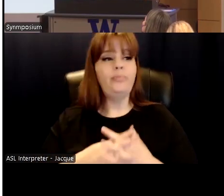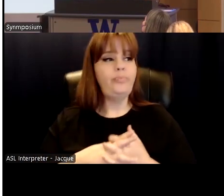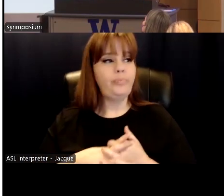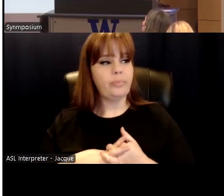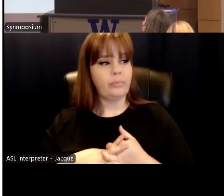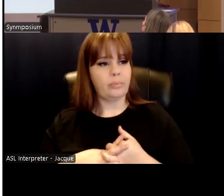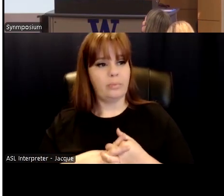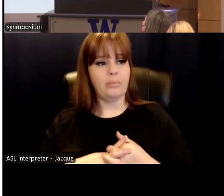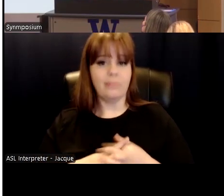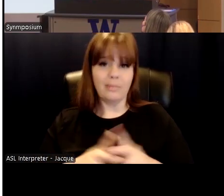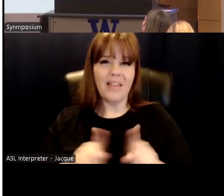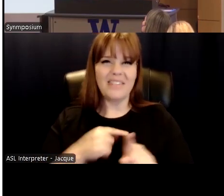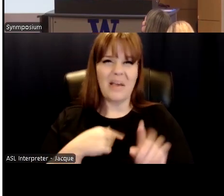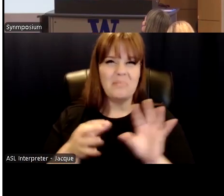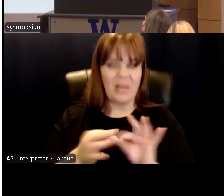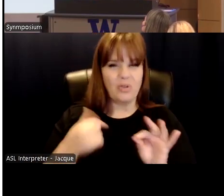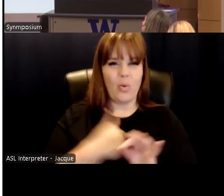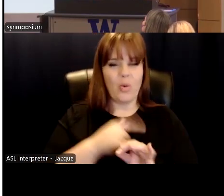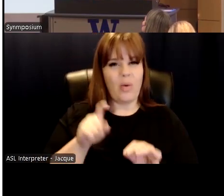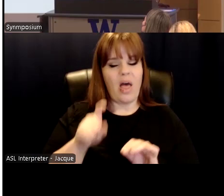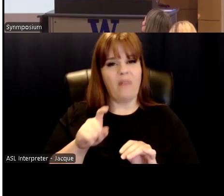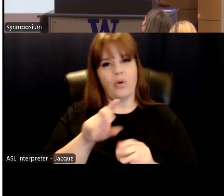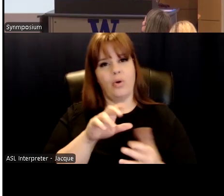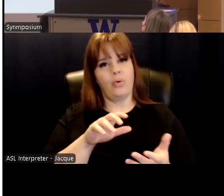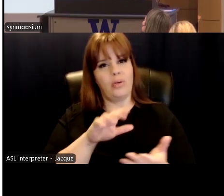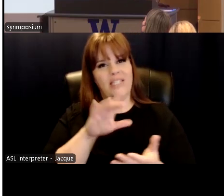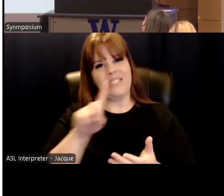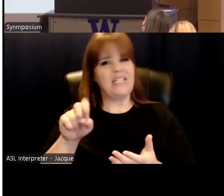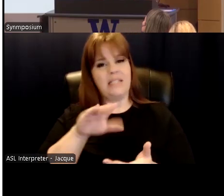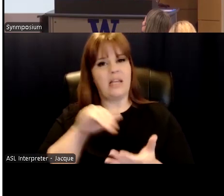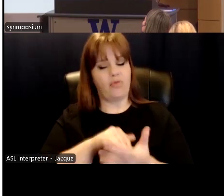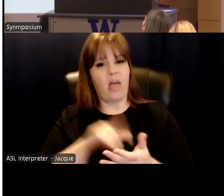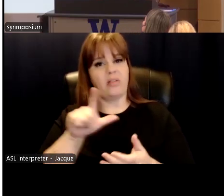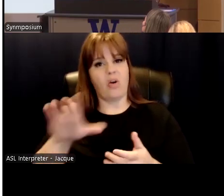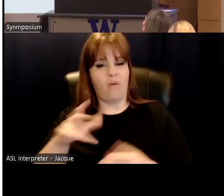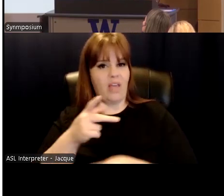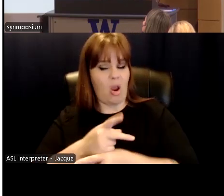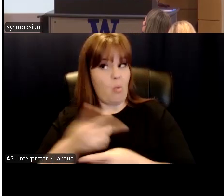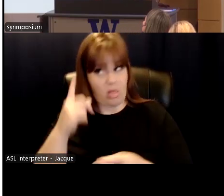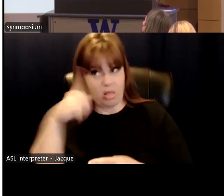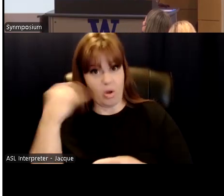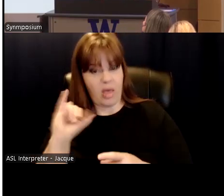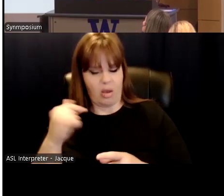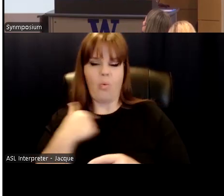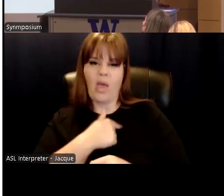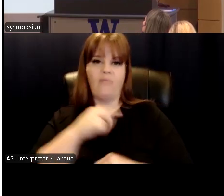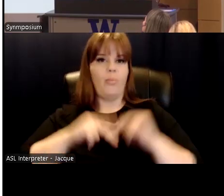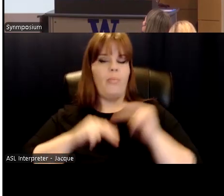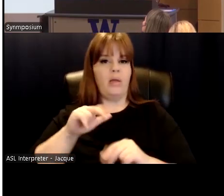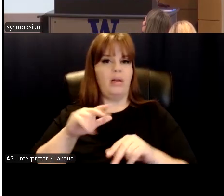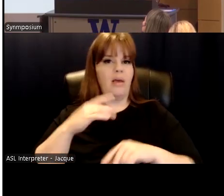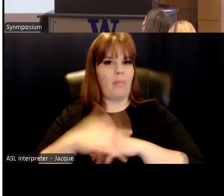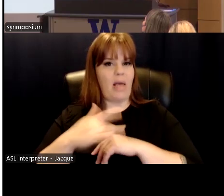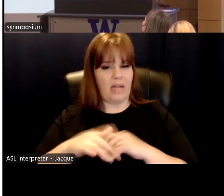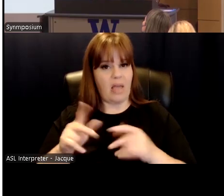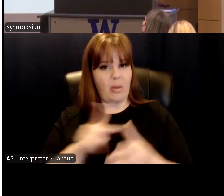But as I mentioned, we will need to decentralize long COVID care. So what will that look like? We need to build capacity at the primary care level. They